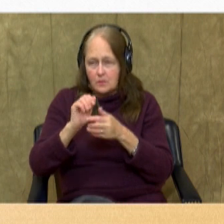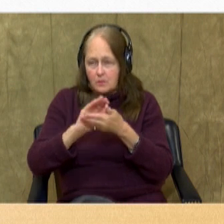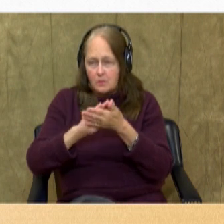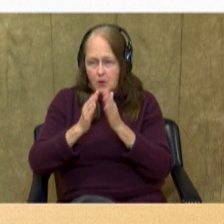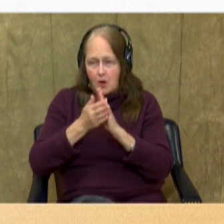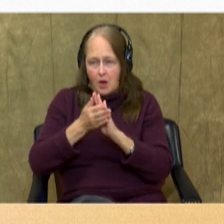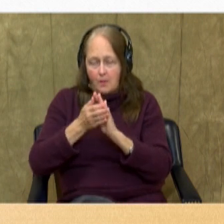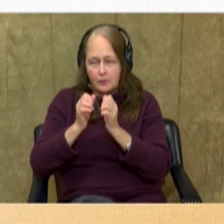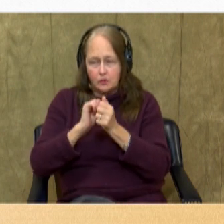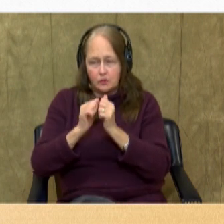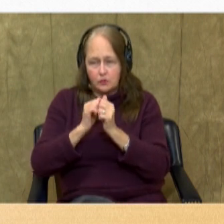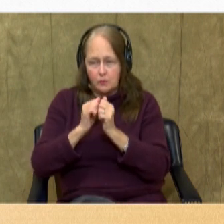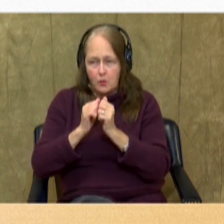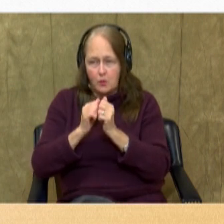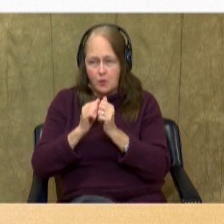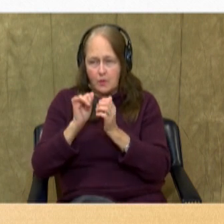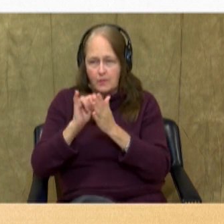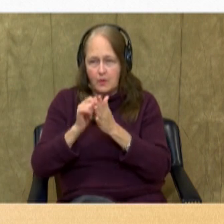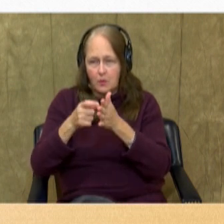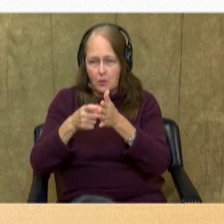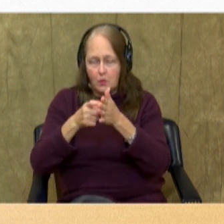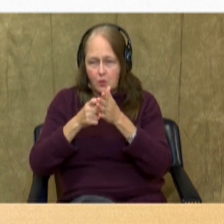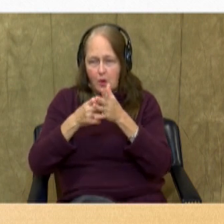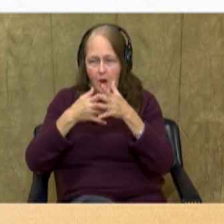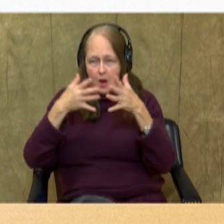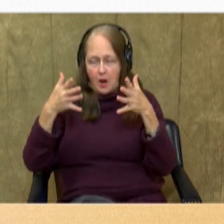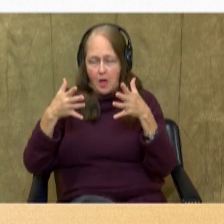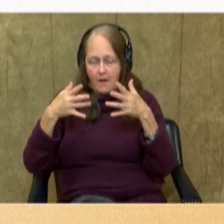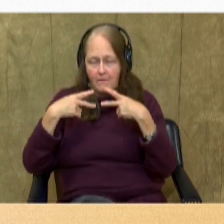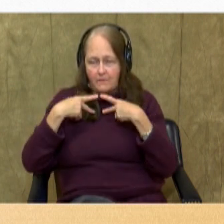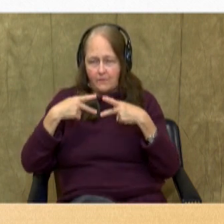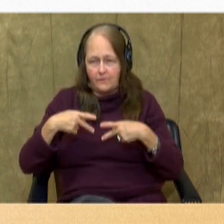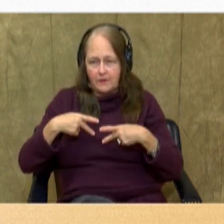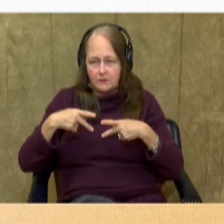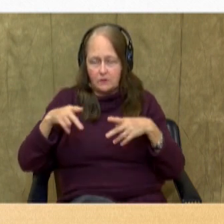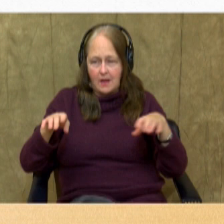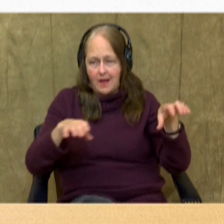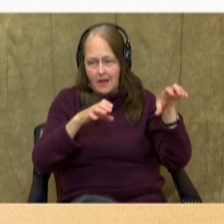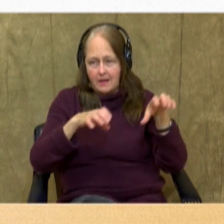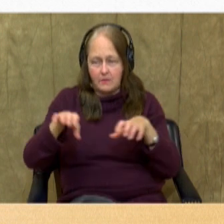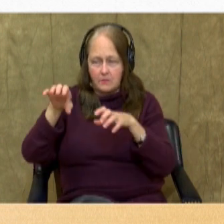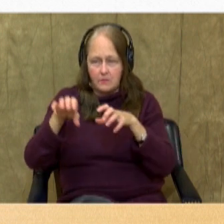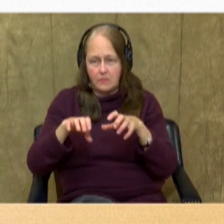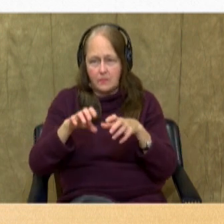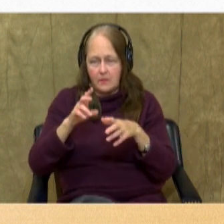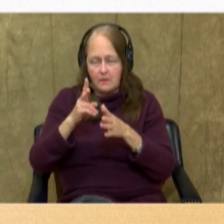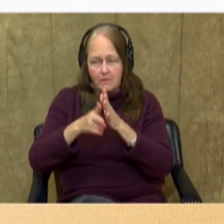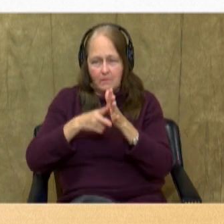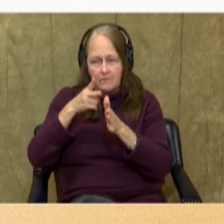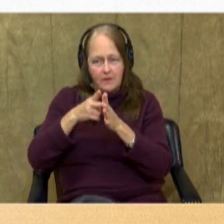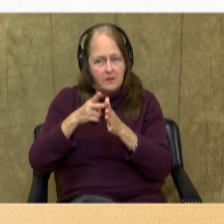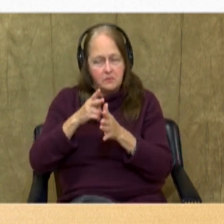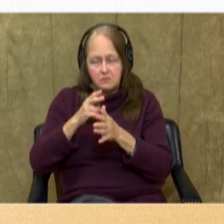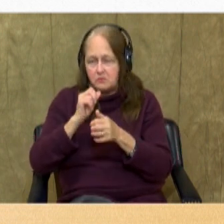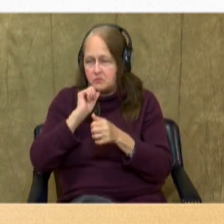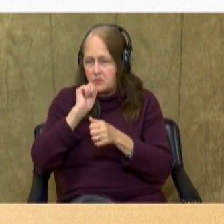sport. Sports require lots of physical activities, and video games do